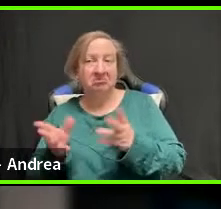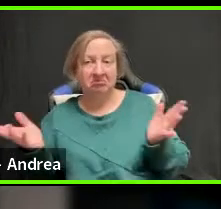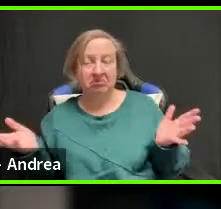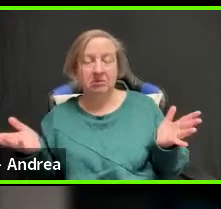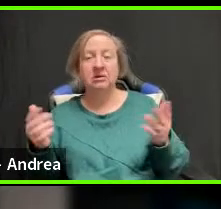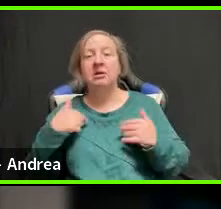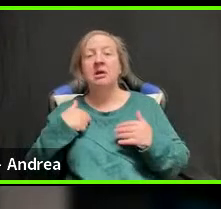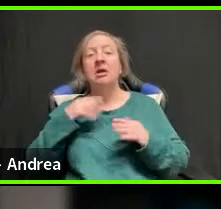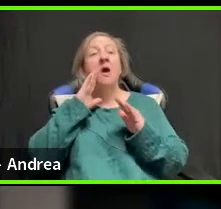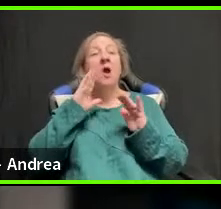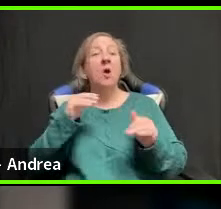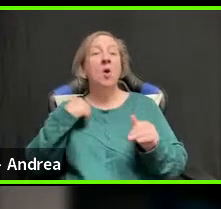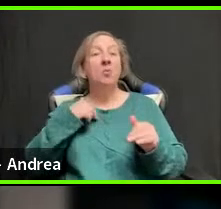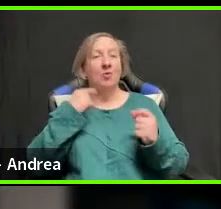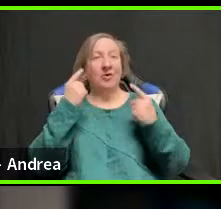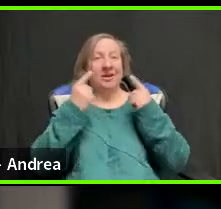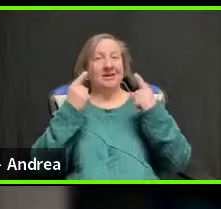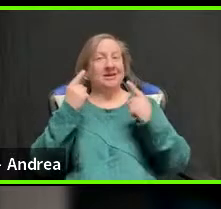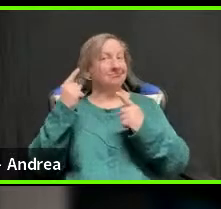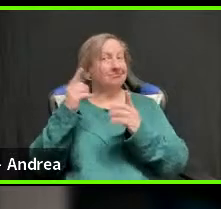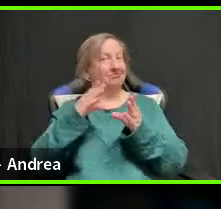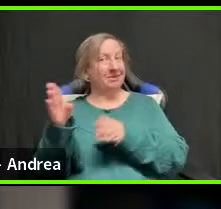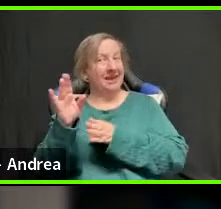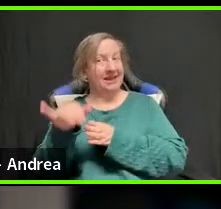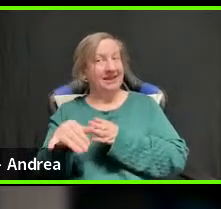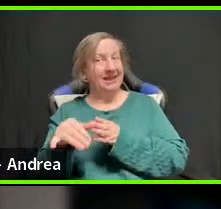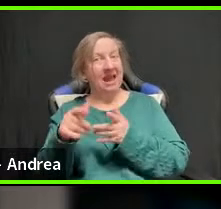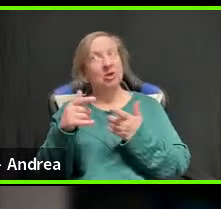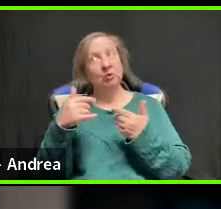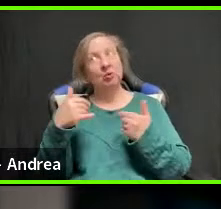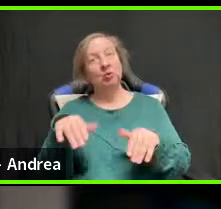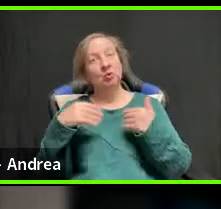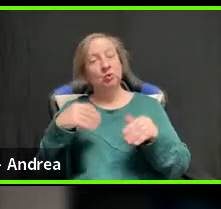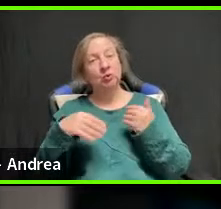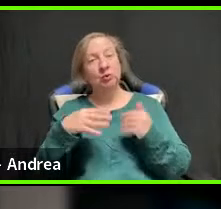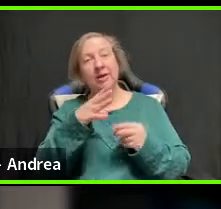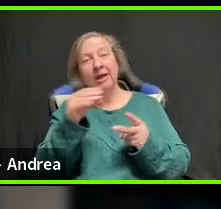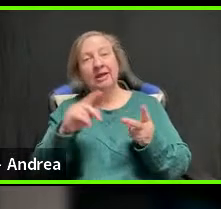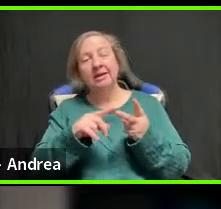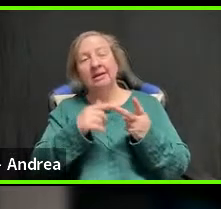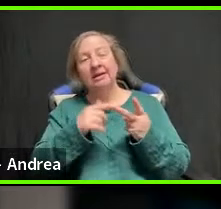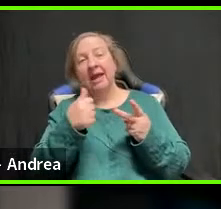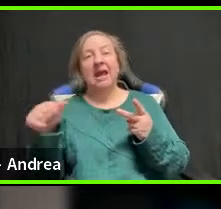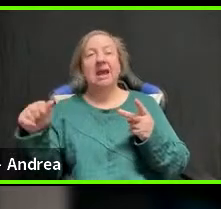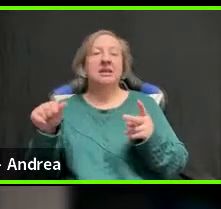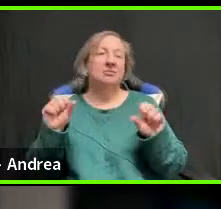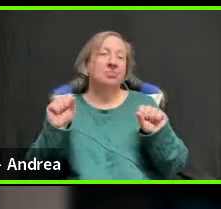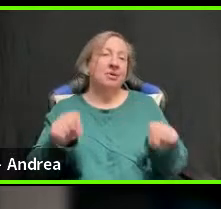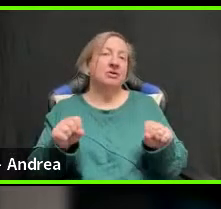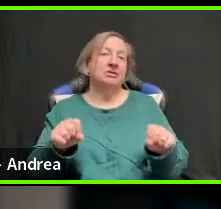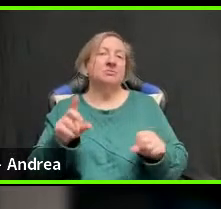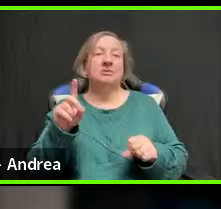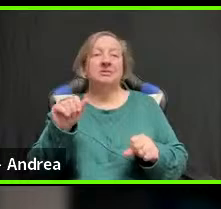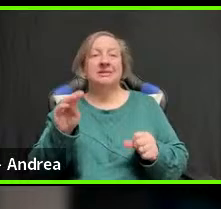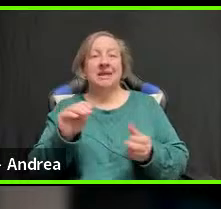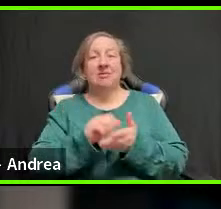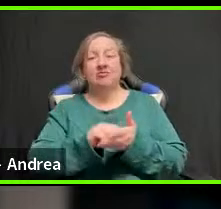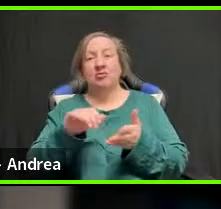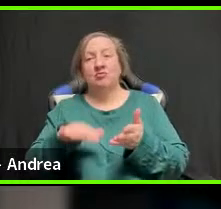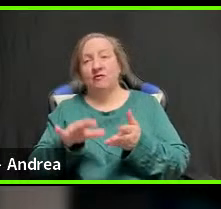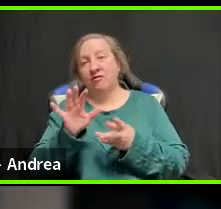that we take that into account significantly, as well as any potential dam removal